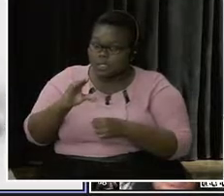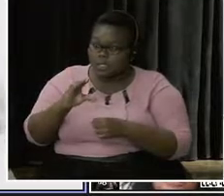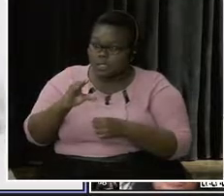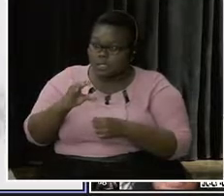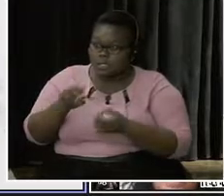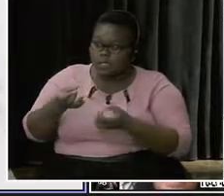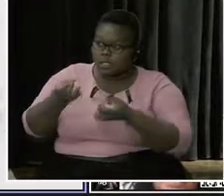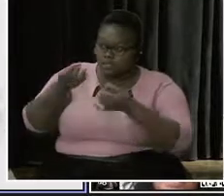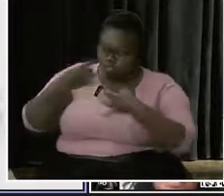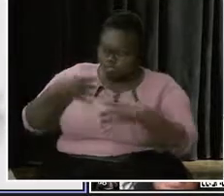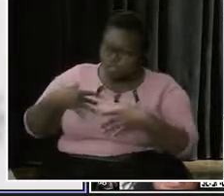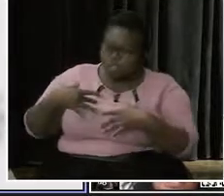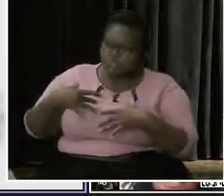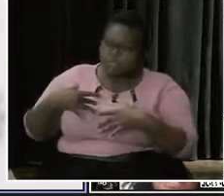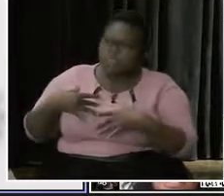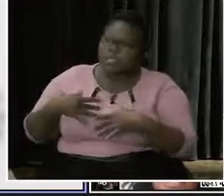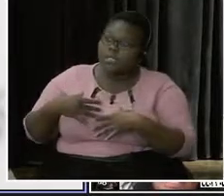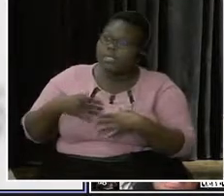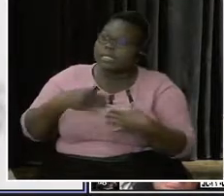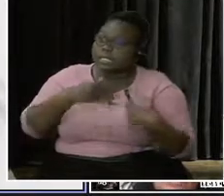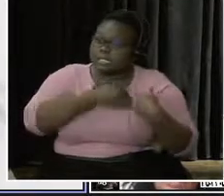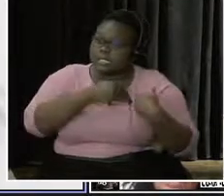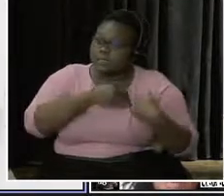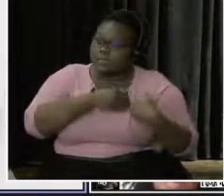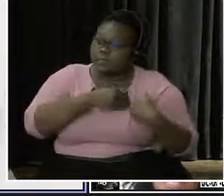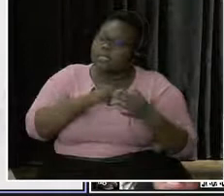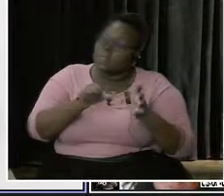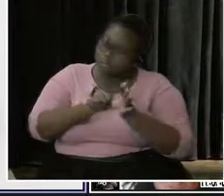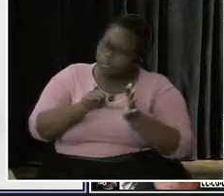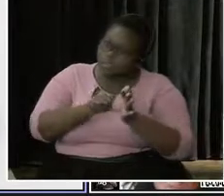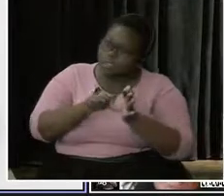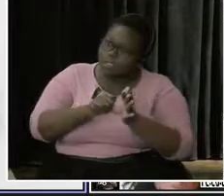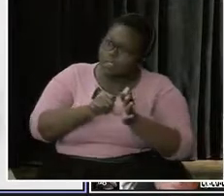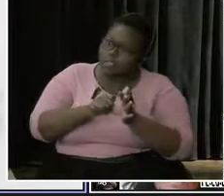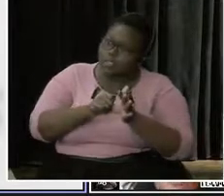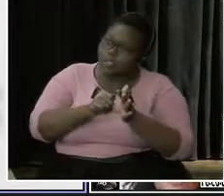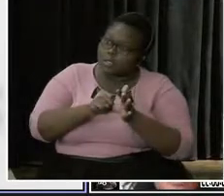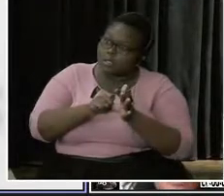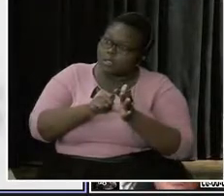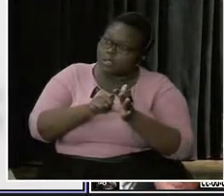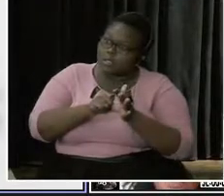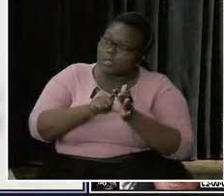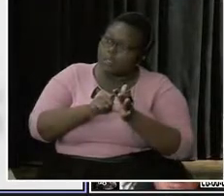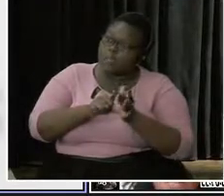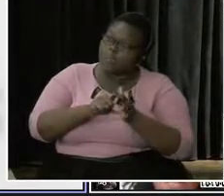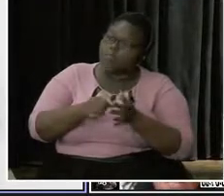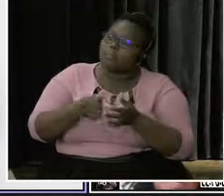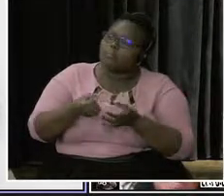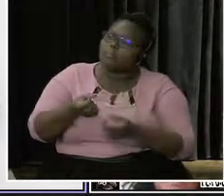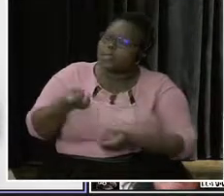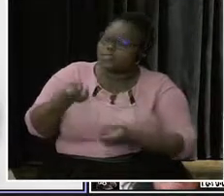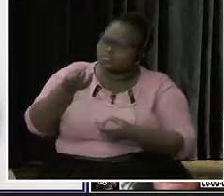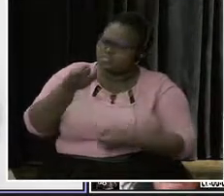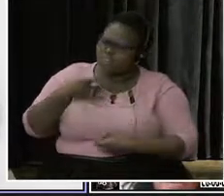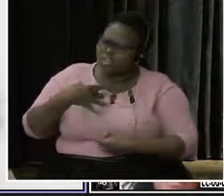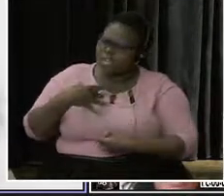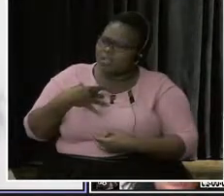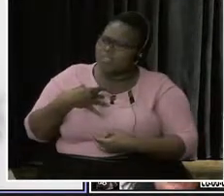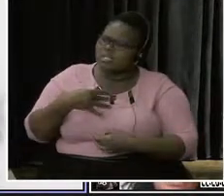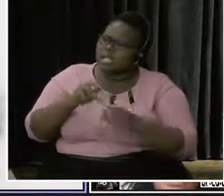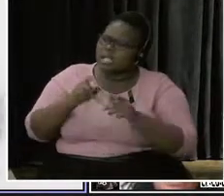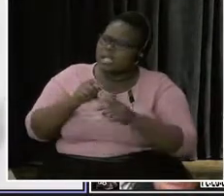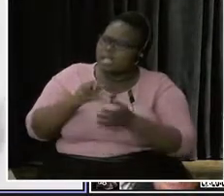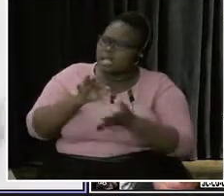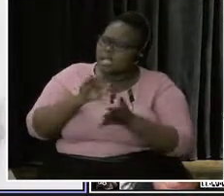actually mobilize safety and security. The ruling party gave an assurance that a plan would be tabled in August. The plan, however, is